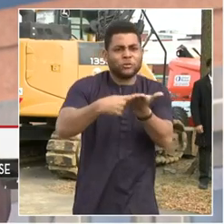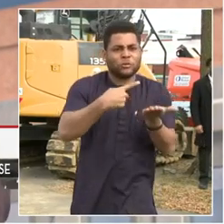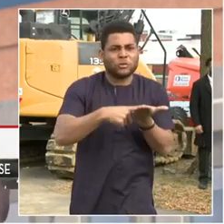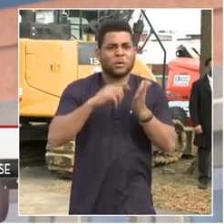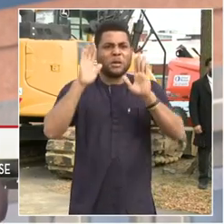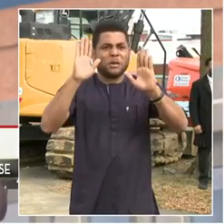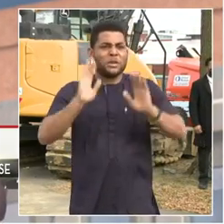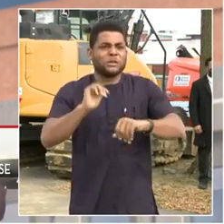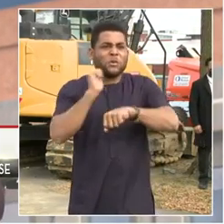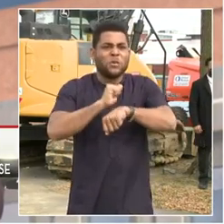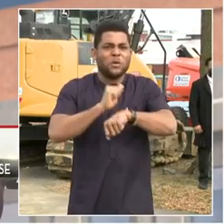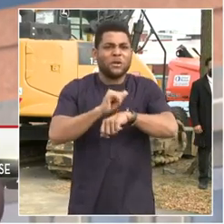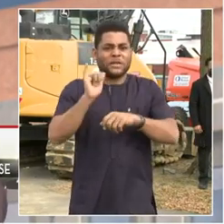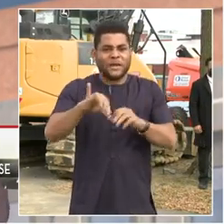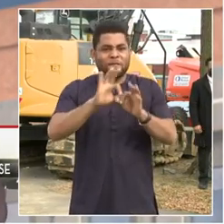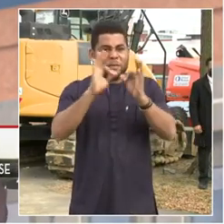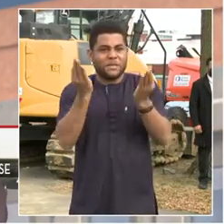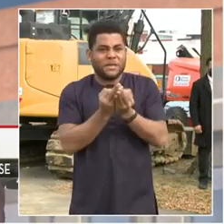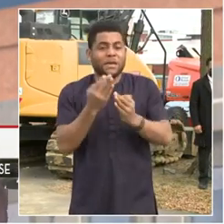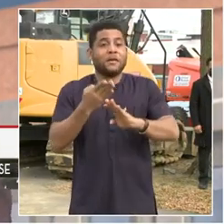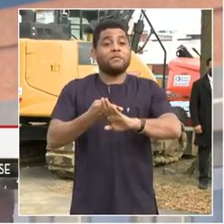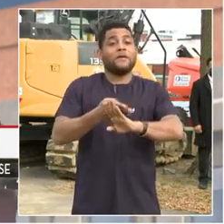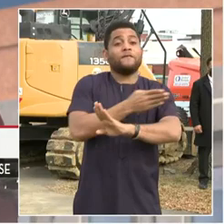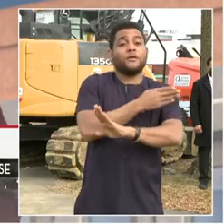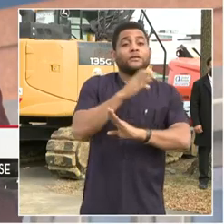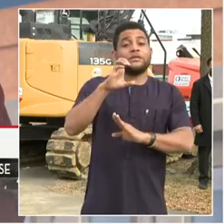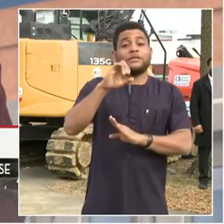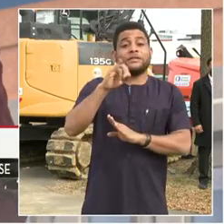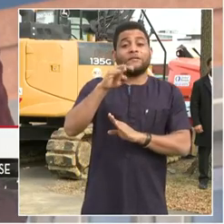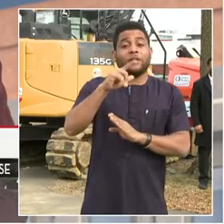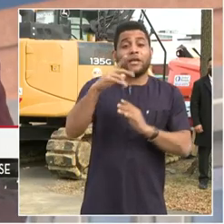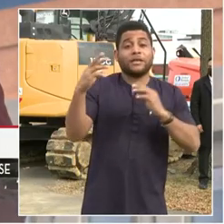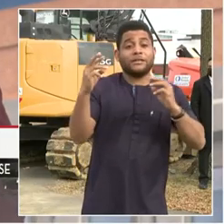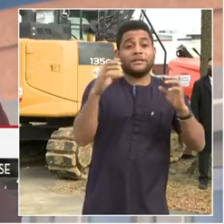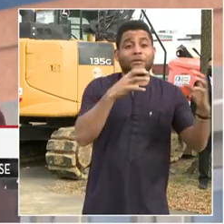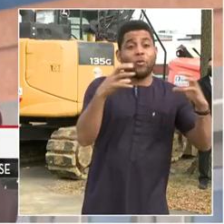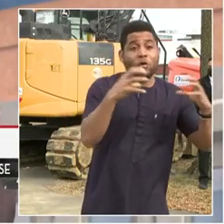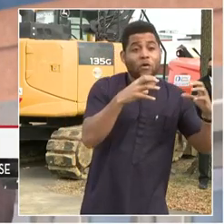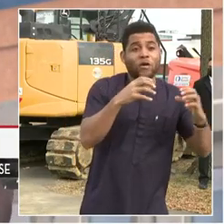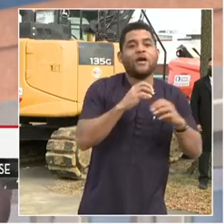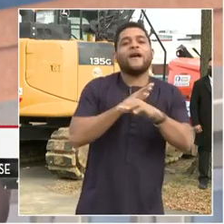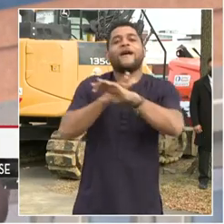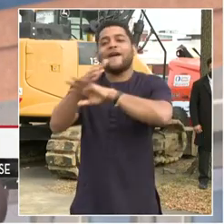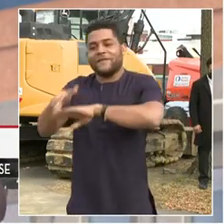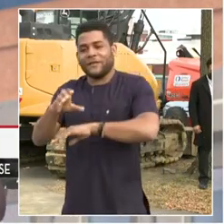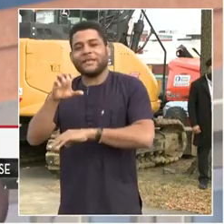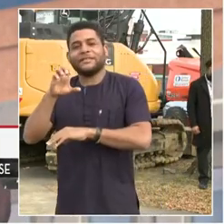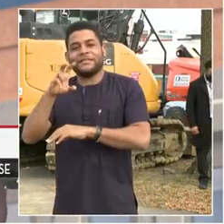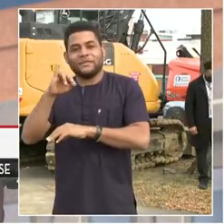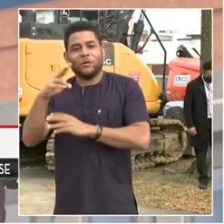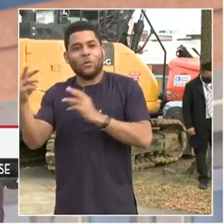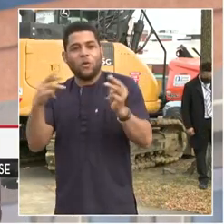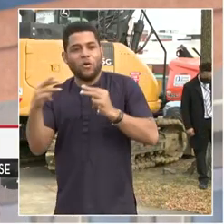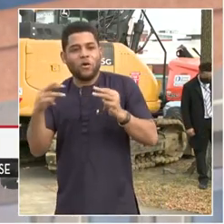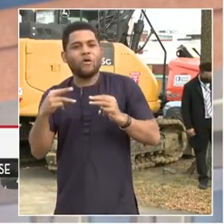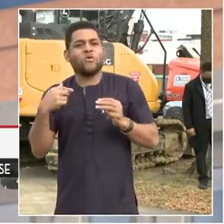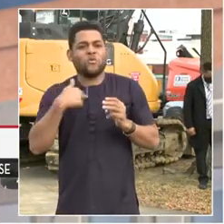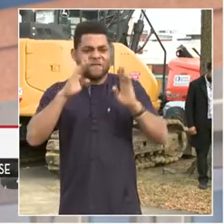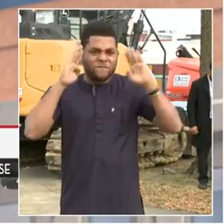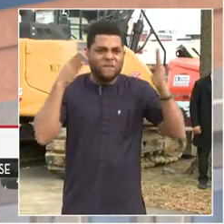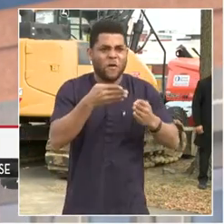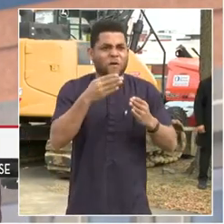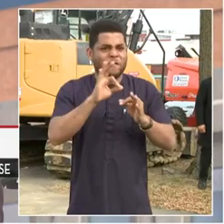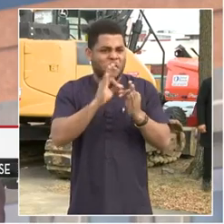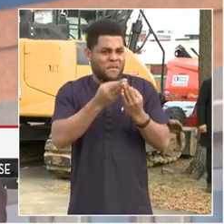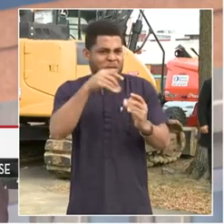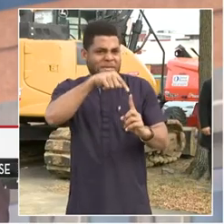prior to and after the Civil War. So this week has been all about family for me. Cedar Hill was important to the